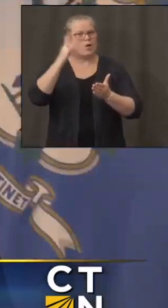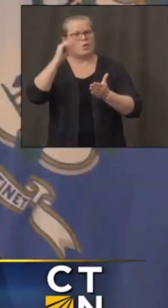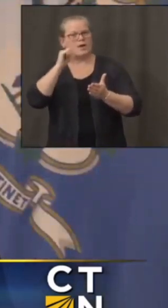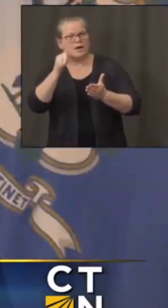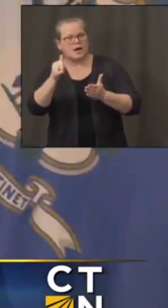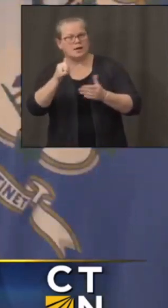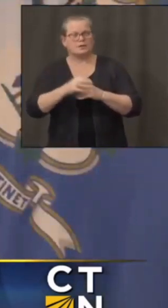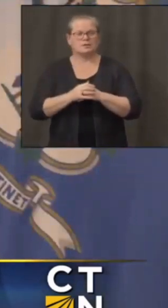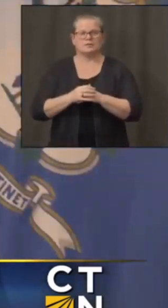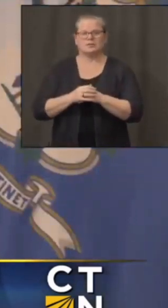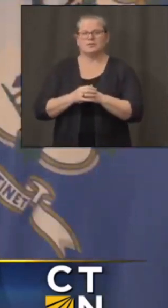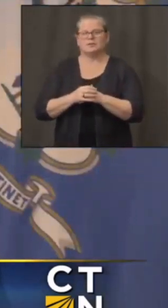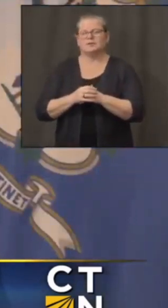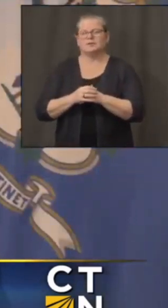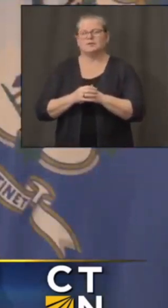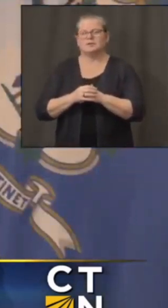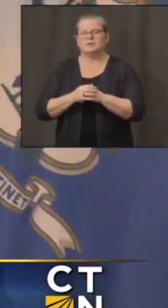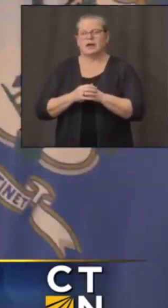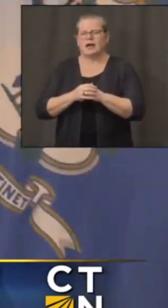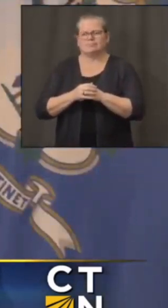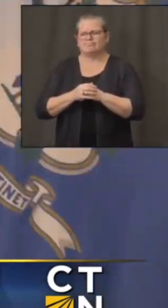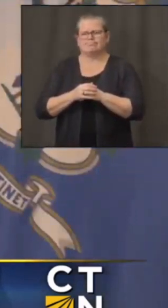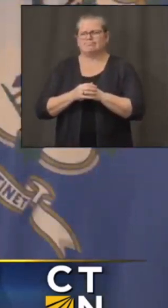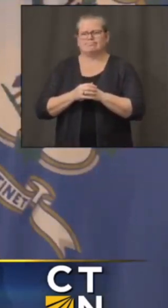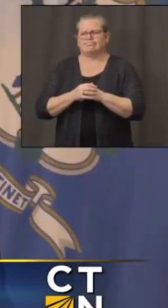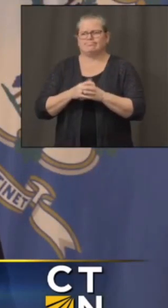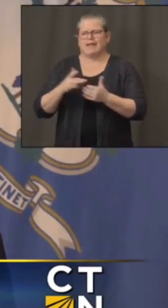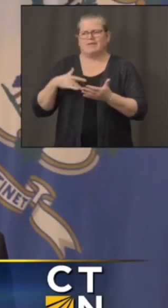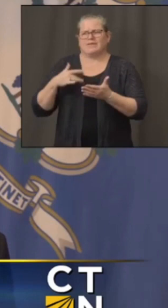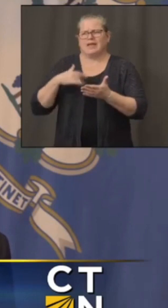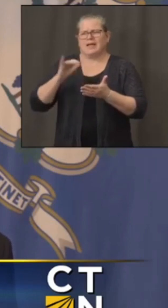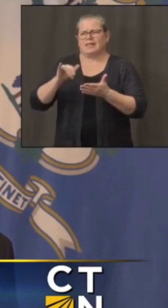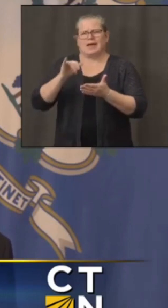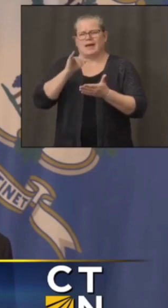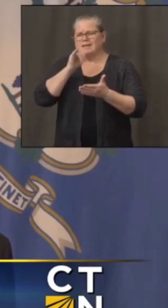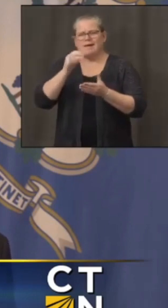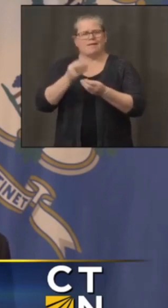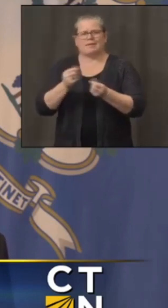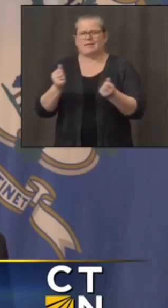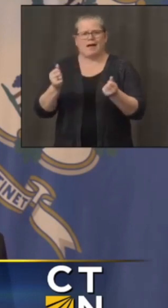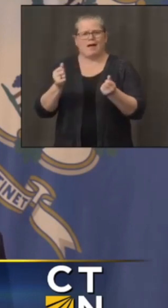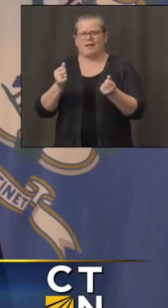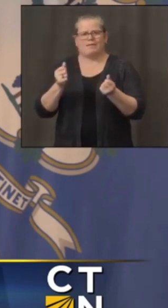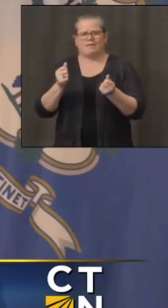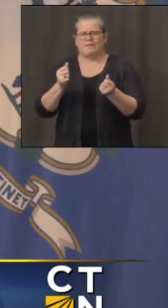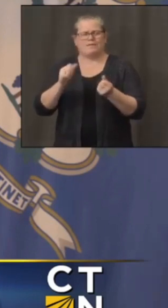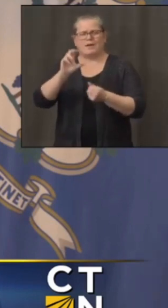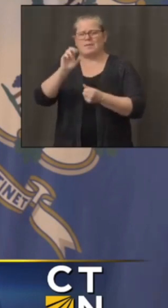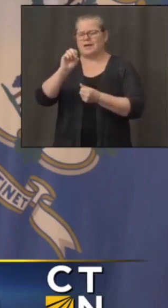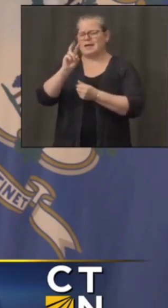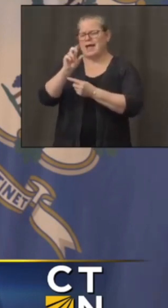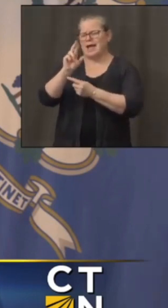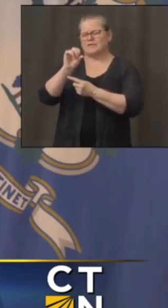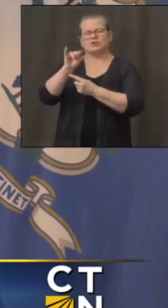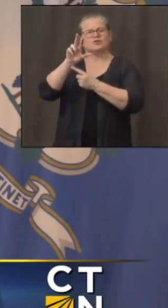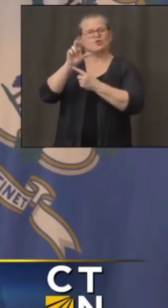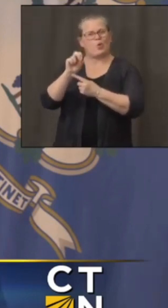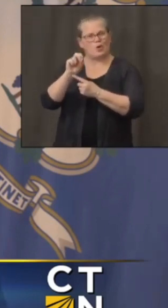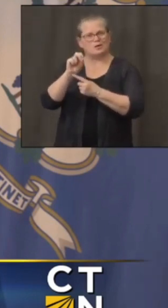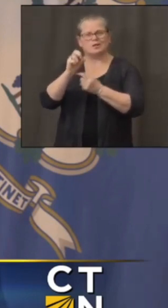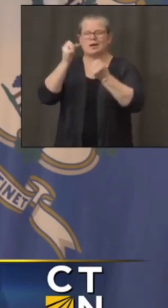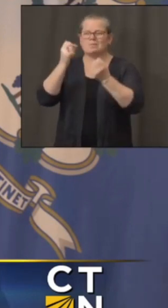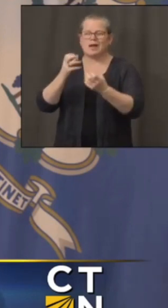solves anything. As I've talked about before, when it comes to Eversource, they've had a number of CEOs since Hurricane Sandy.